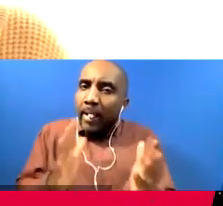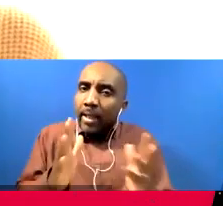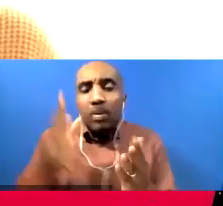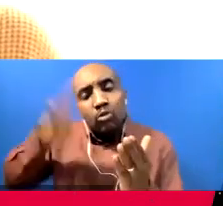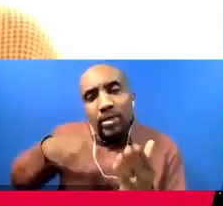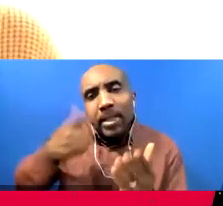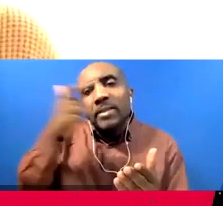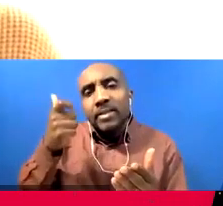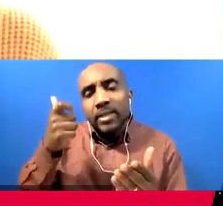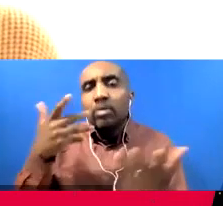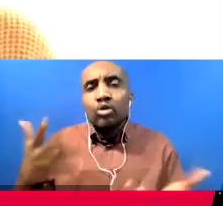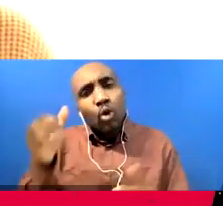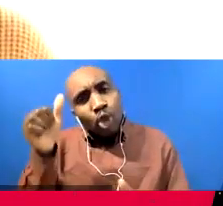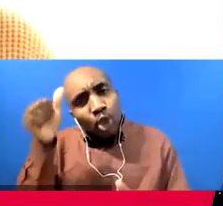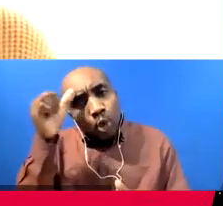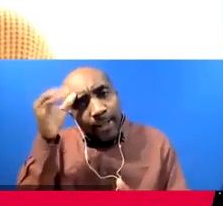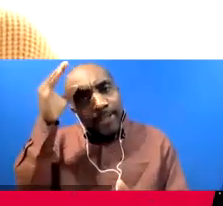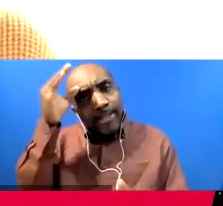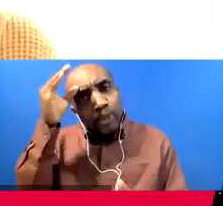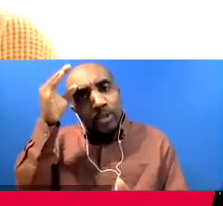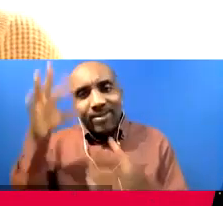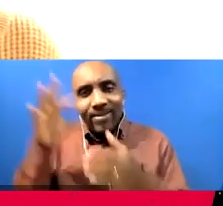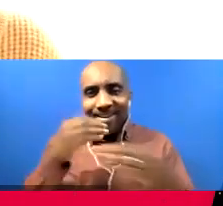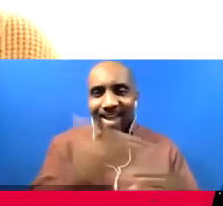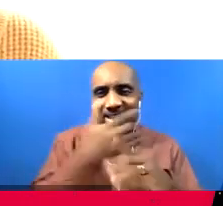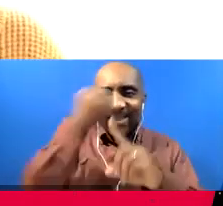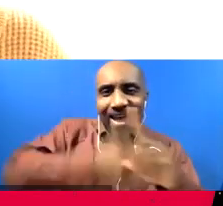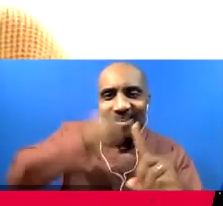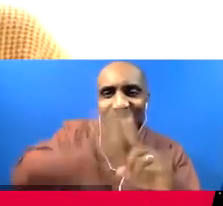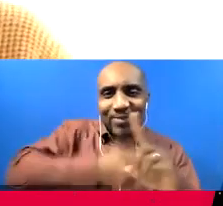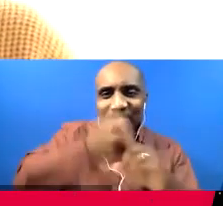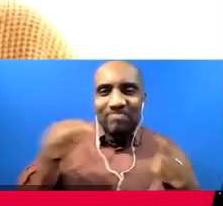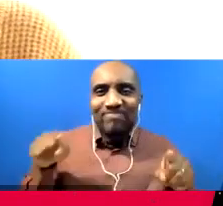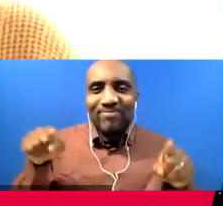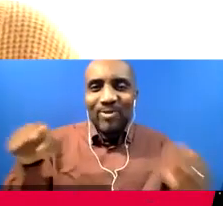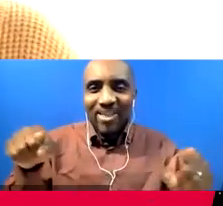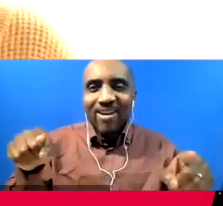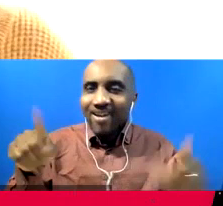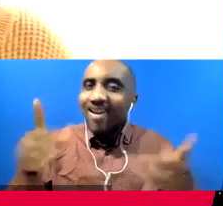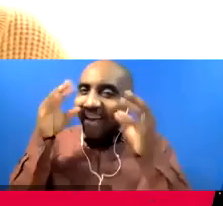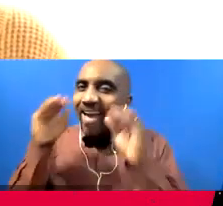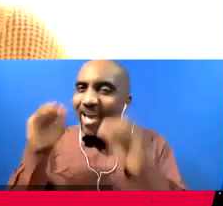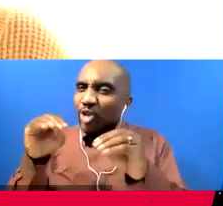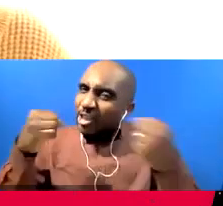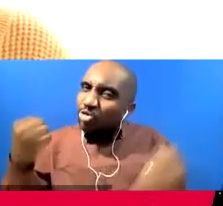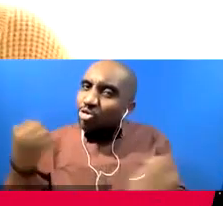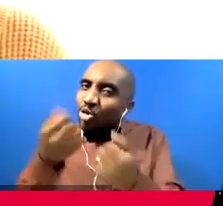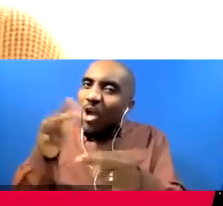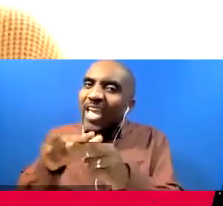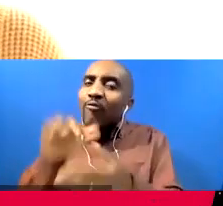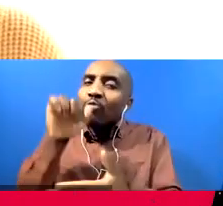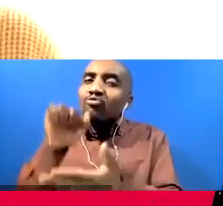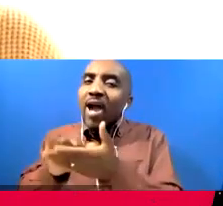I would say as a whole, I think the knowledge behind it goes together with the activism. And I think that education can be